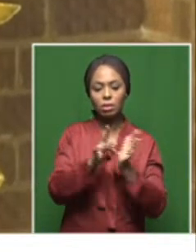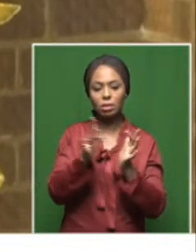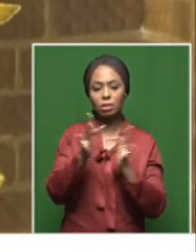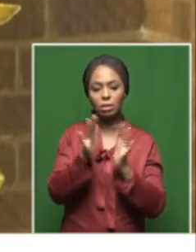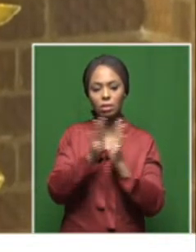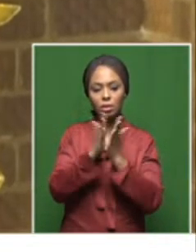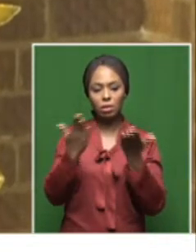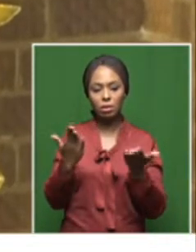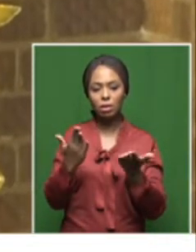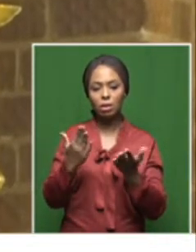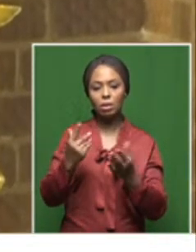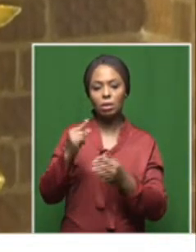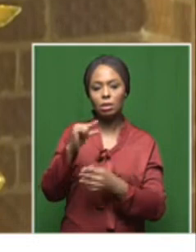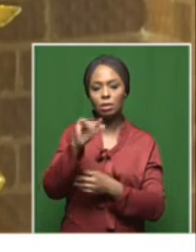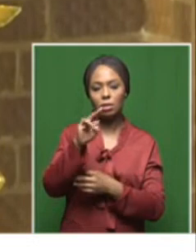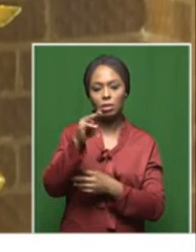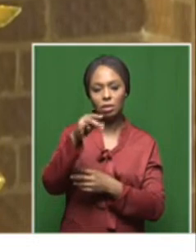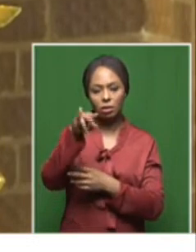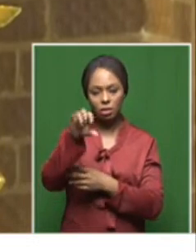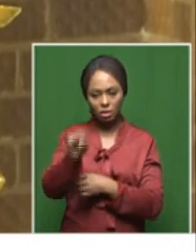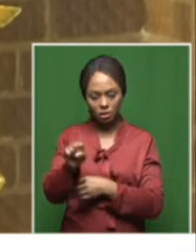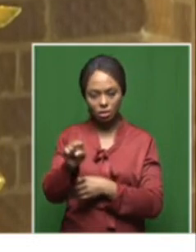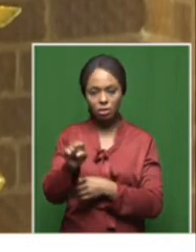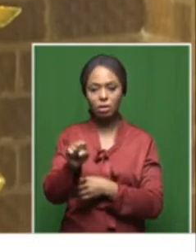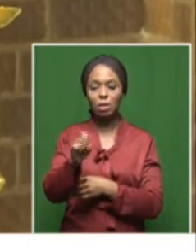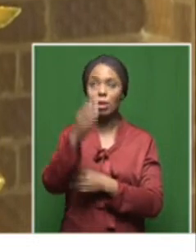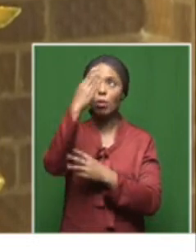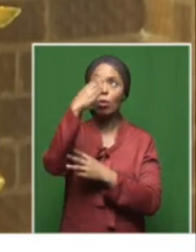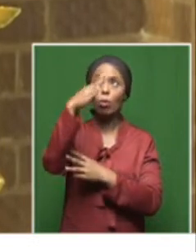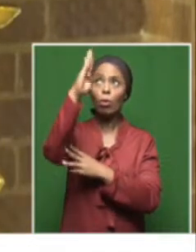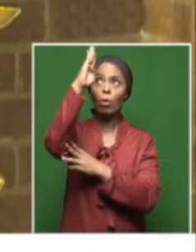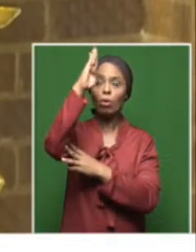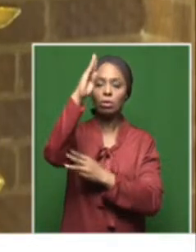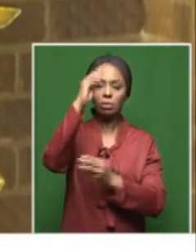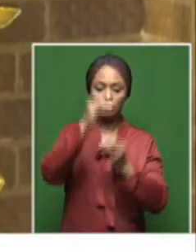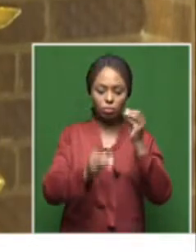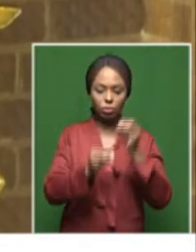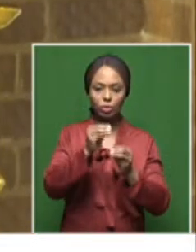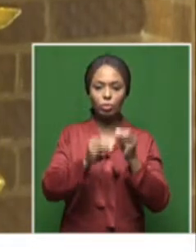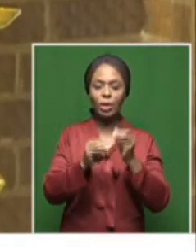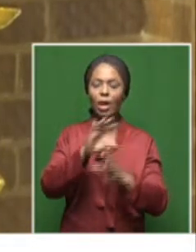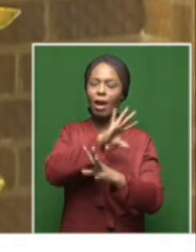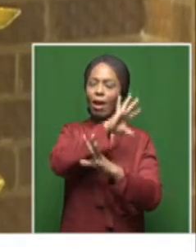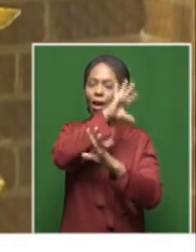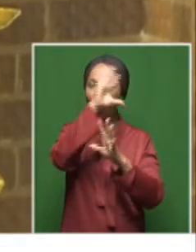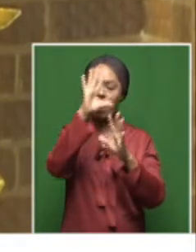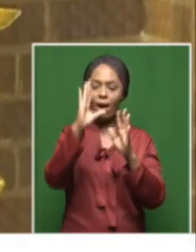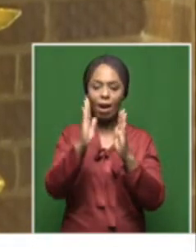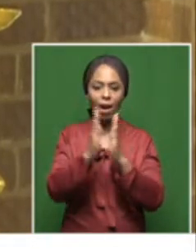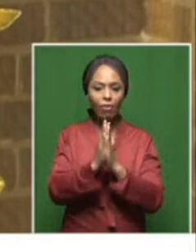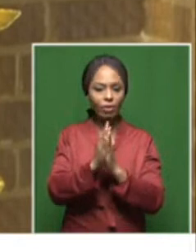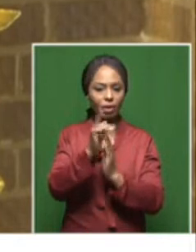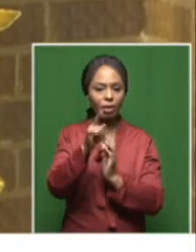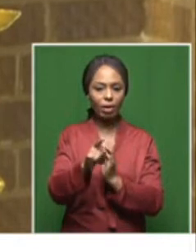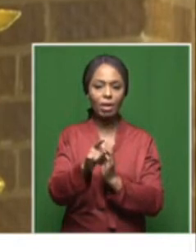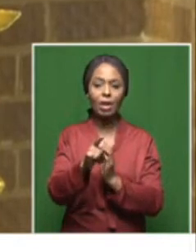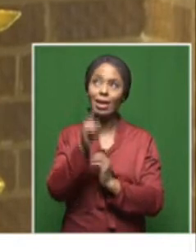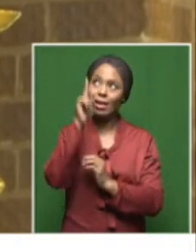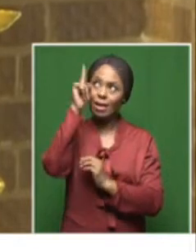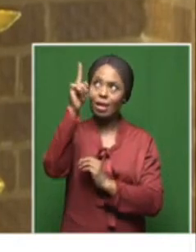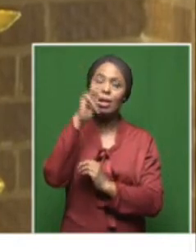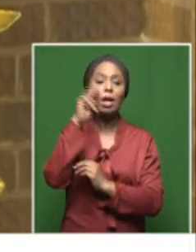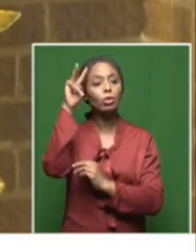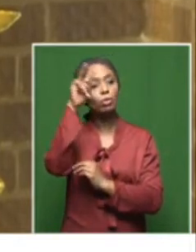and over that God created all things, and he saw that it was